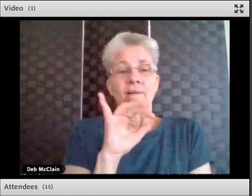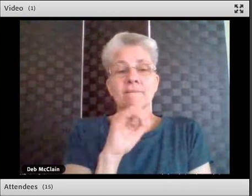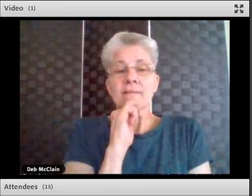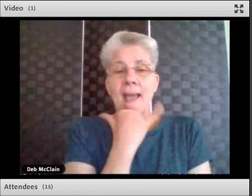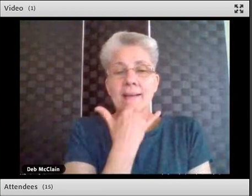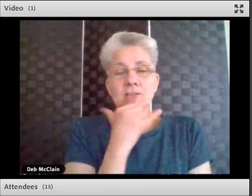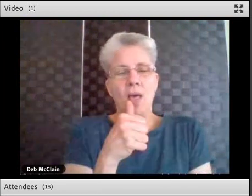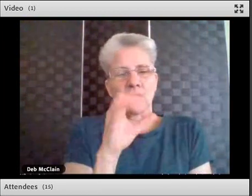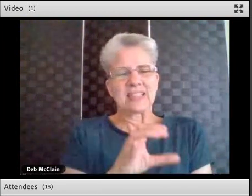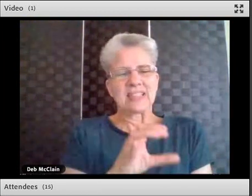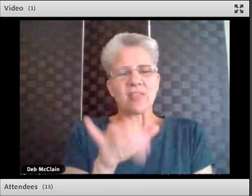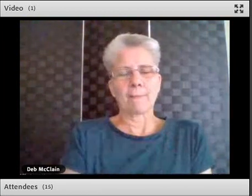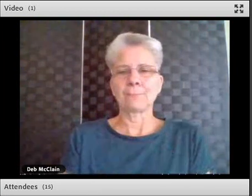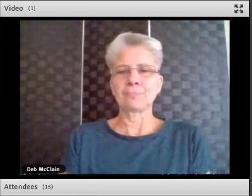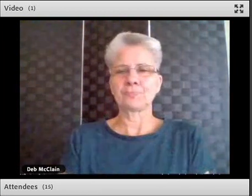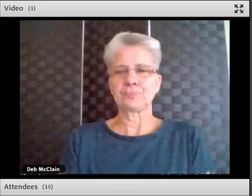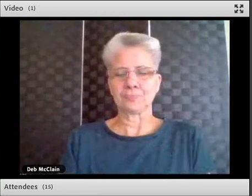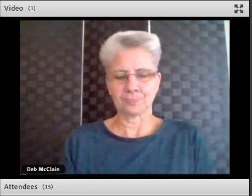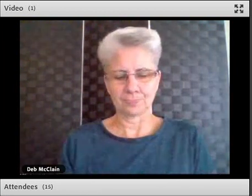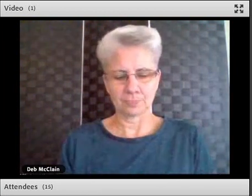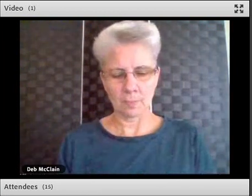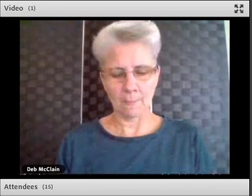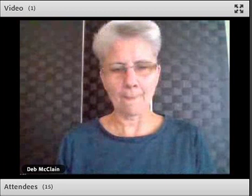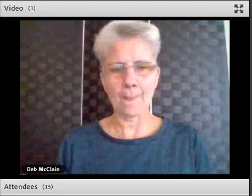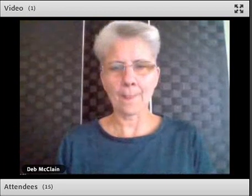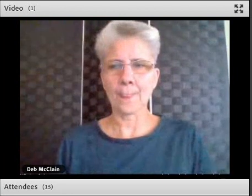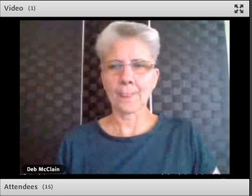other conditions.